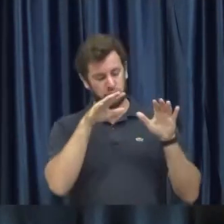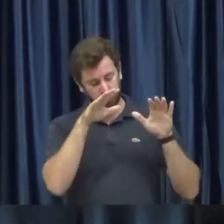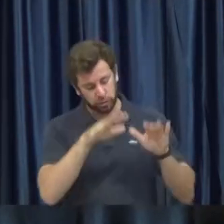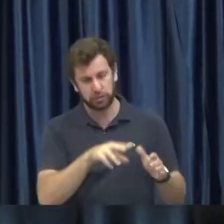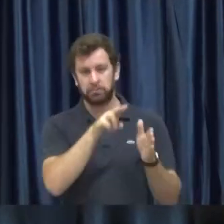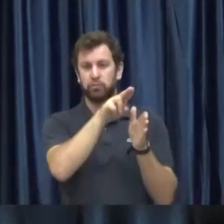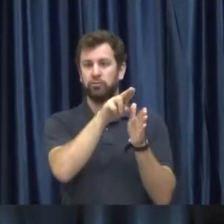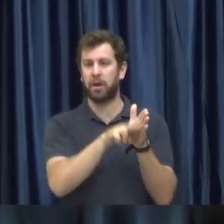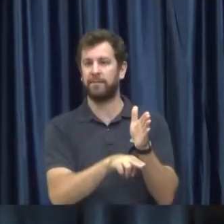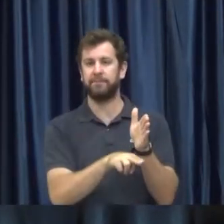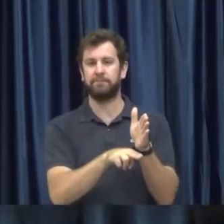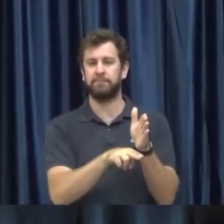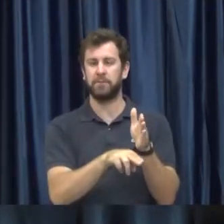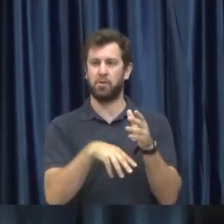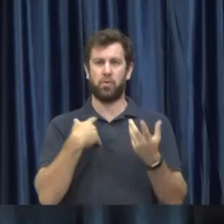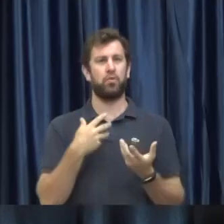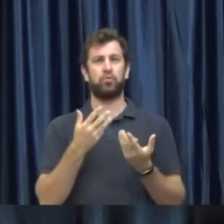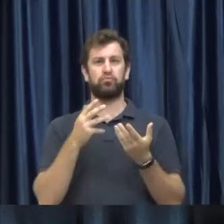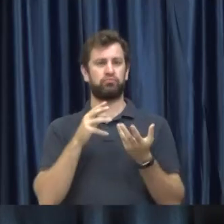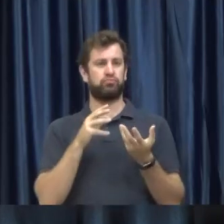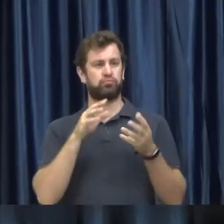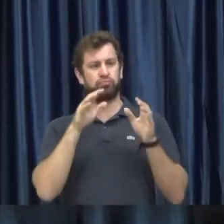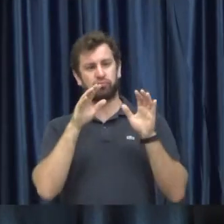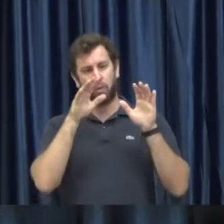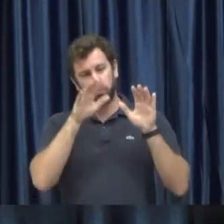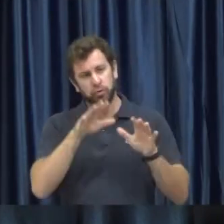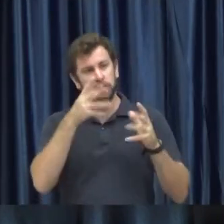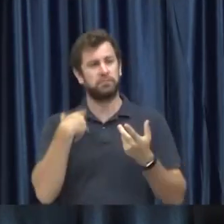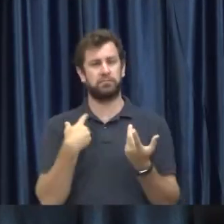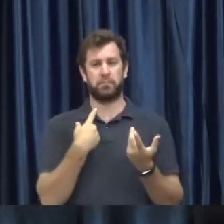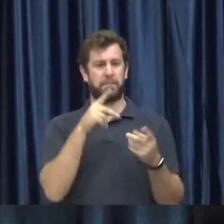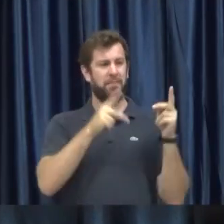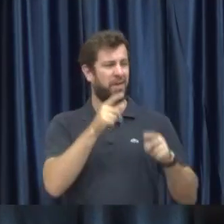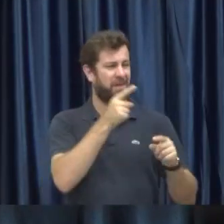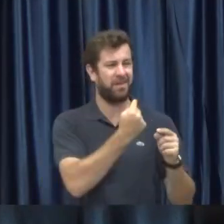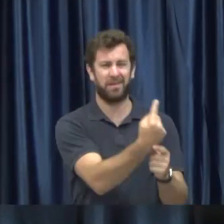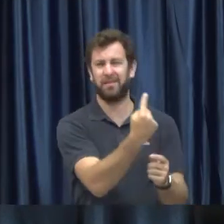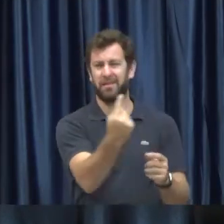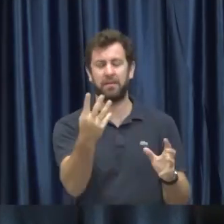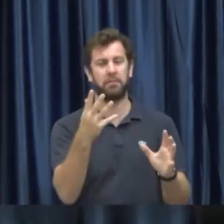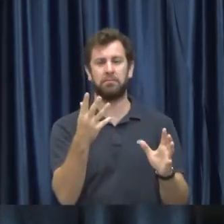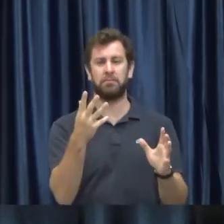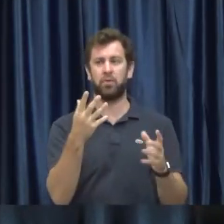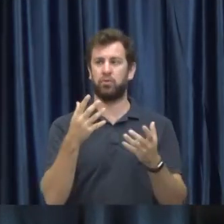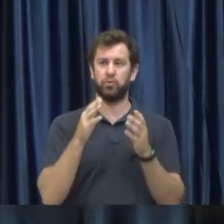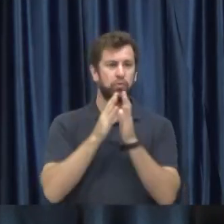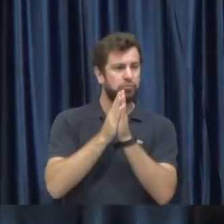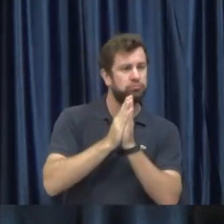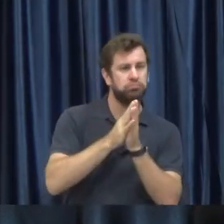and worship individuals, could not go home and worship money.